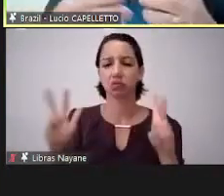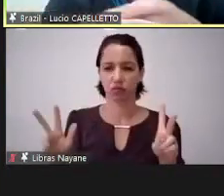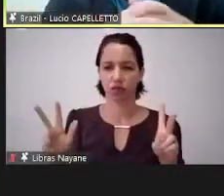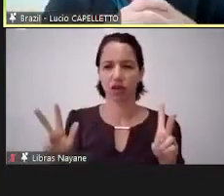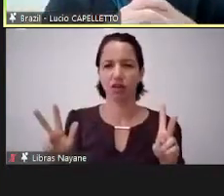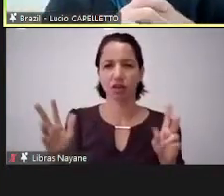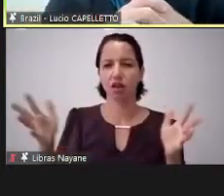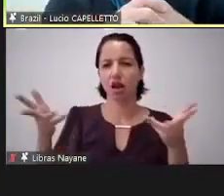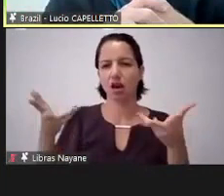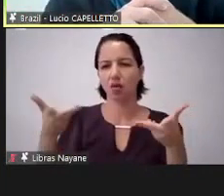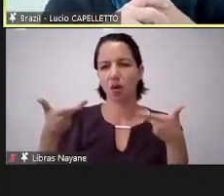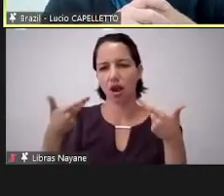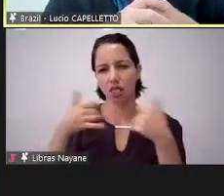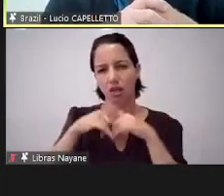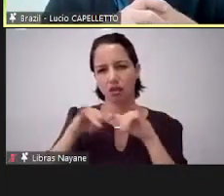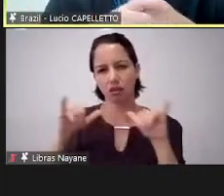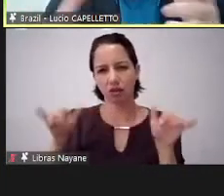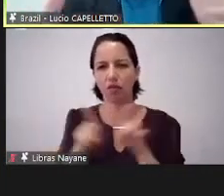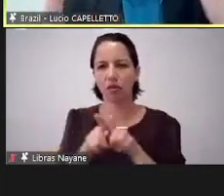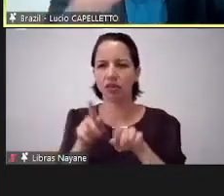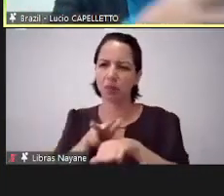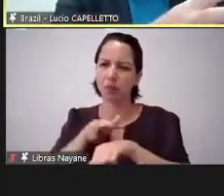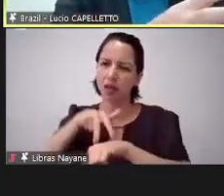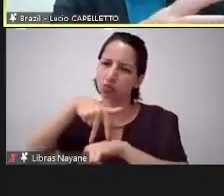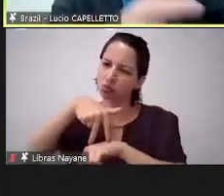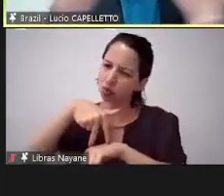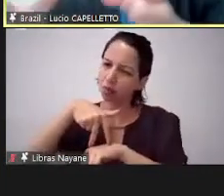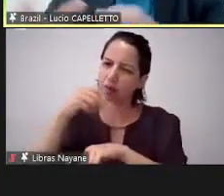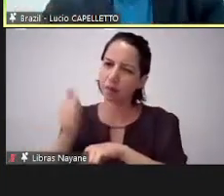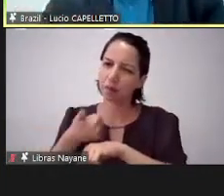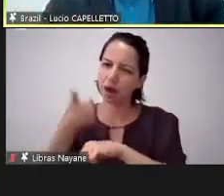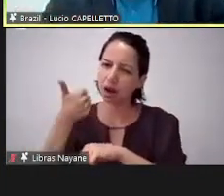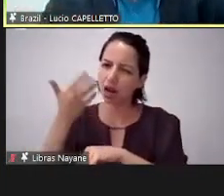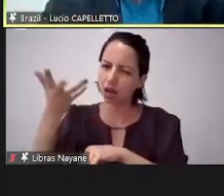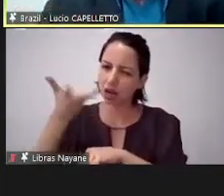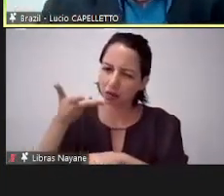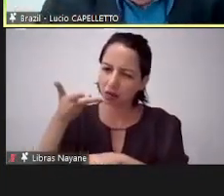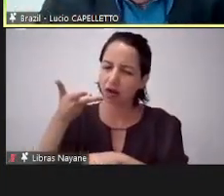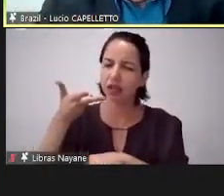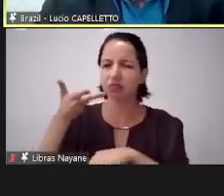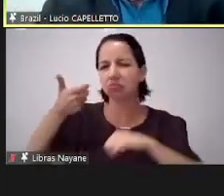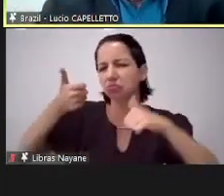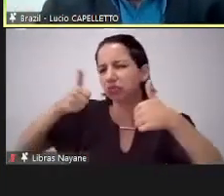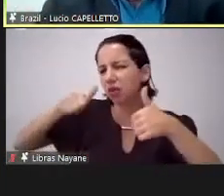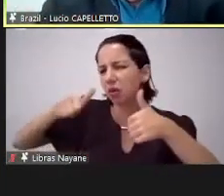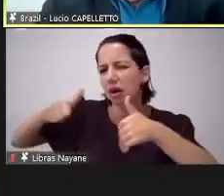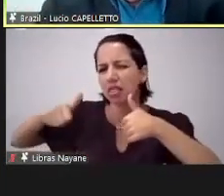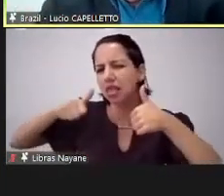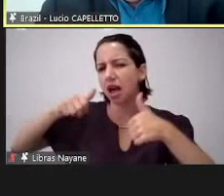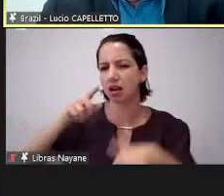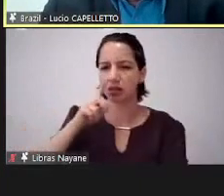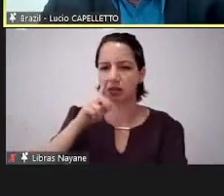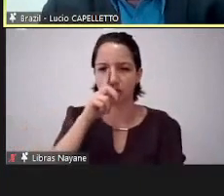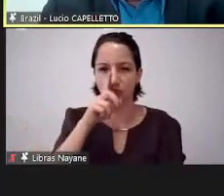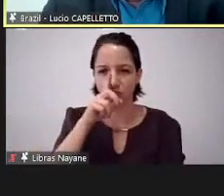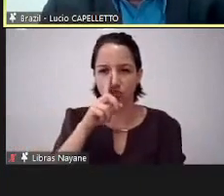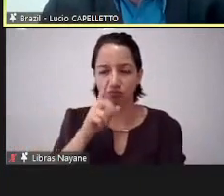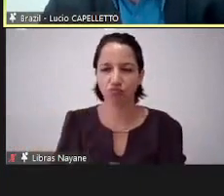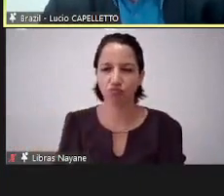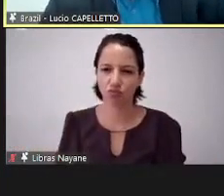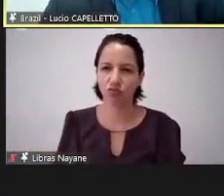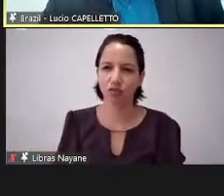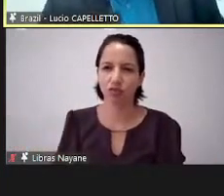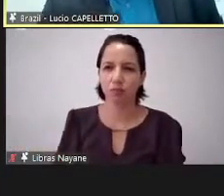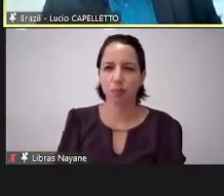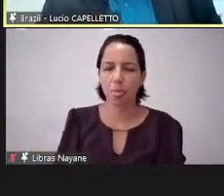that imply risks, and we take action to improve the quality and have this